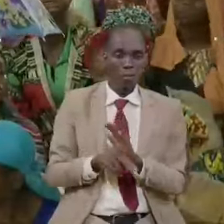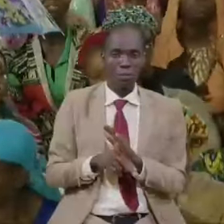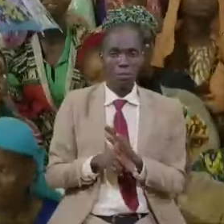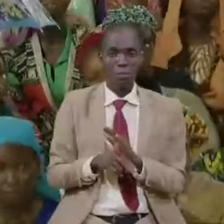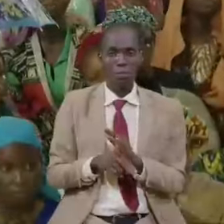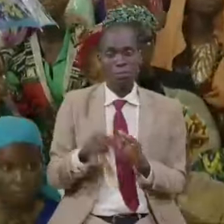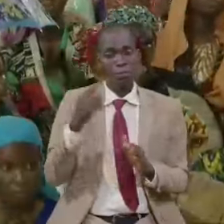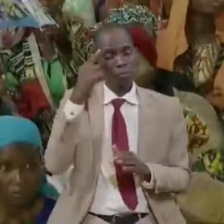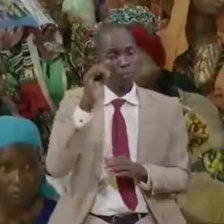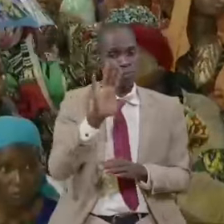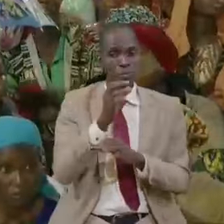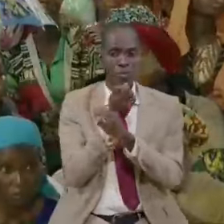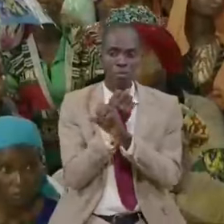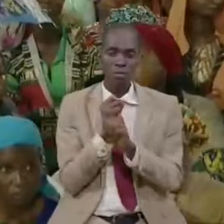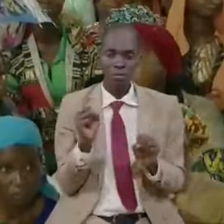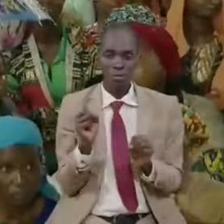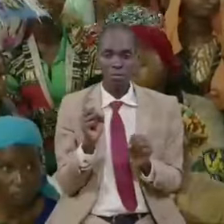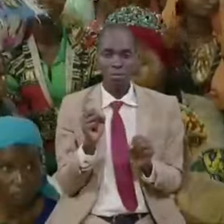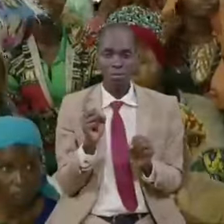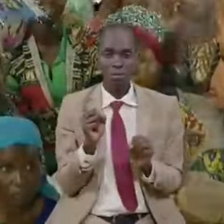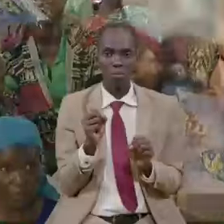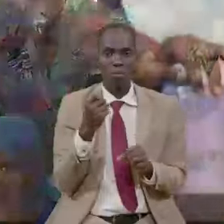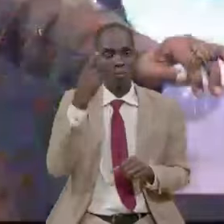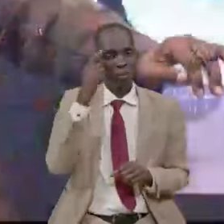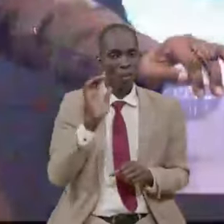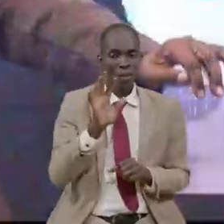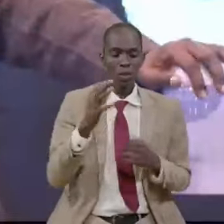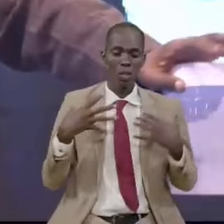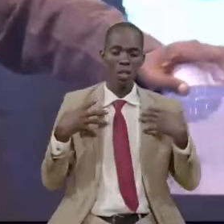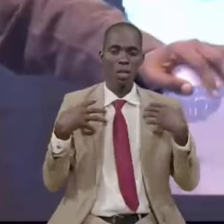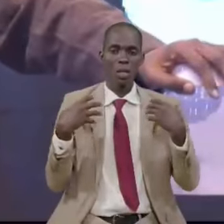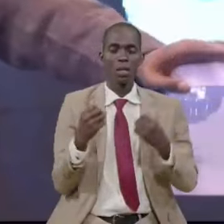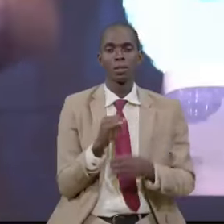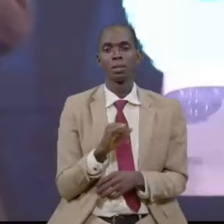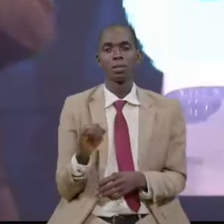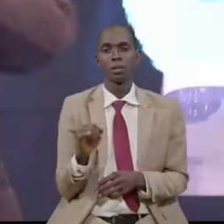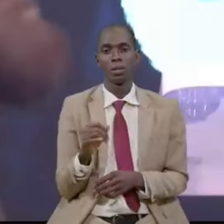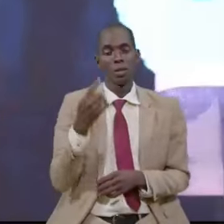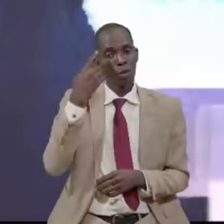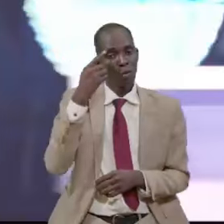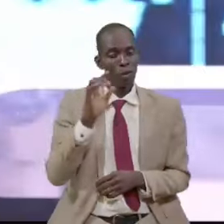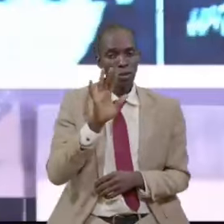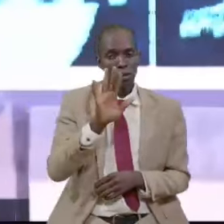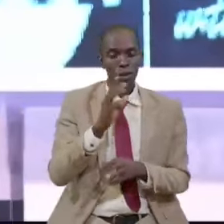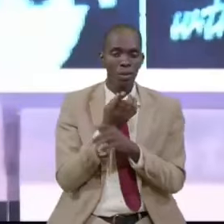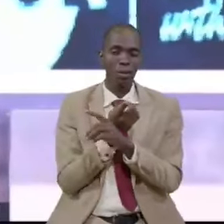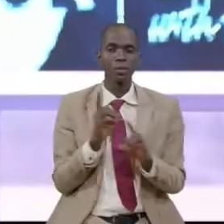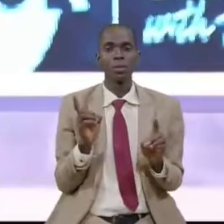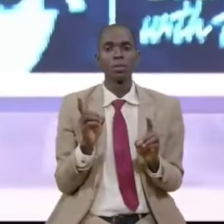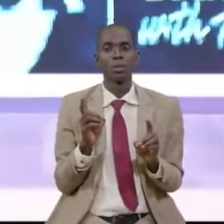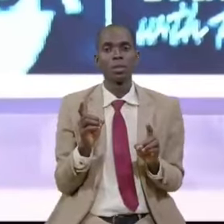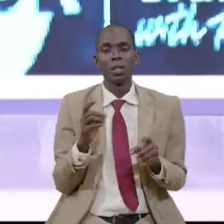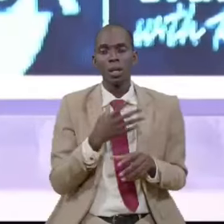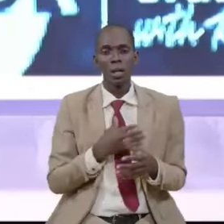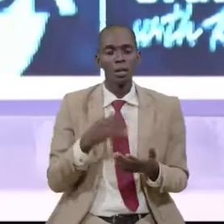salvation, for your healing, for your deliverance, and for the